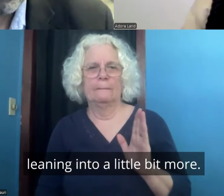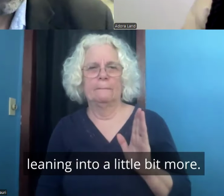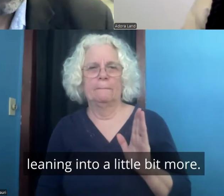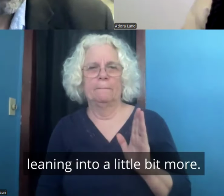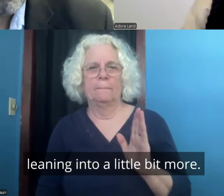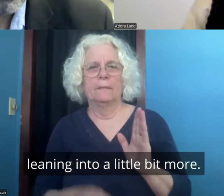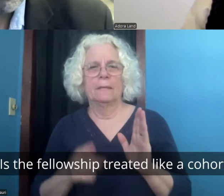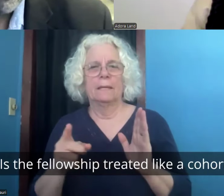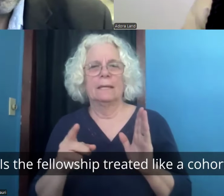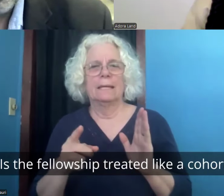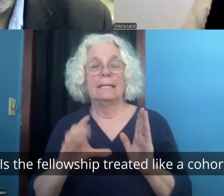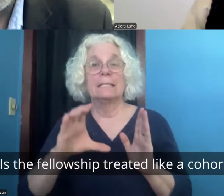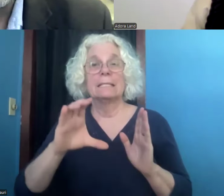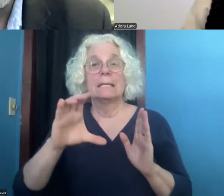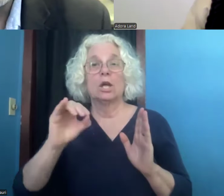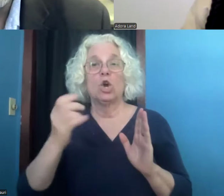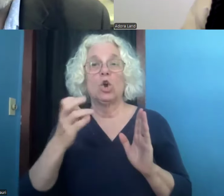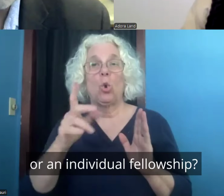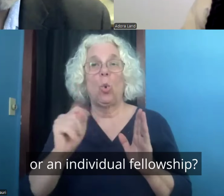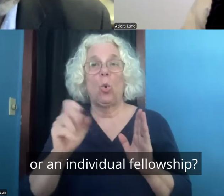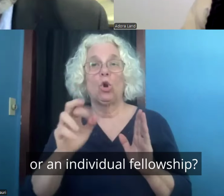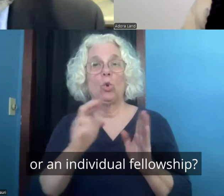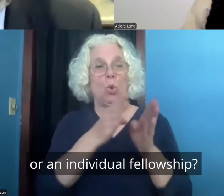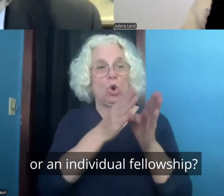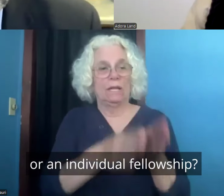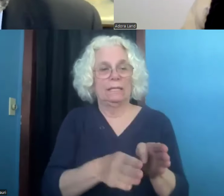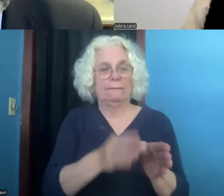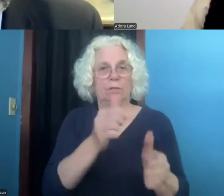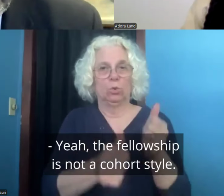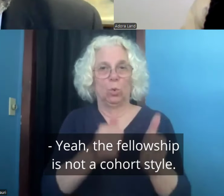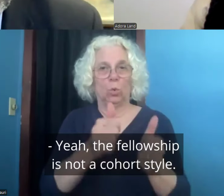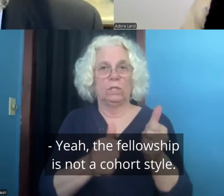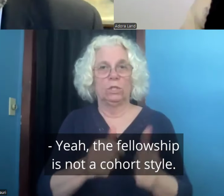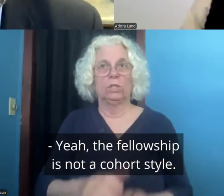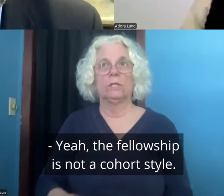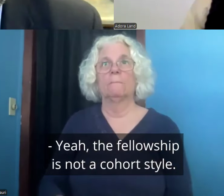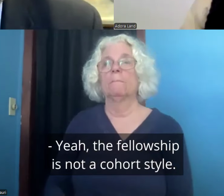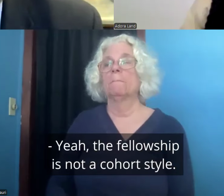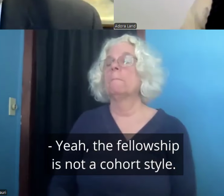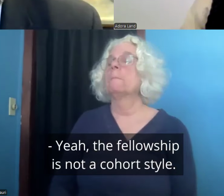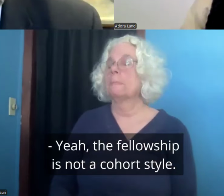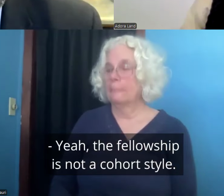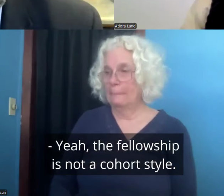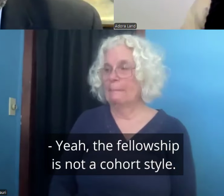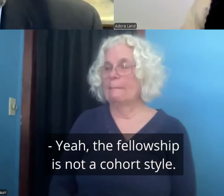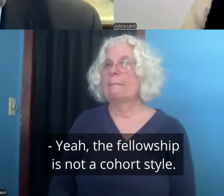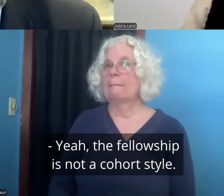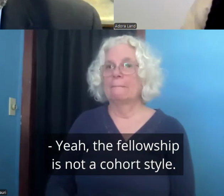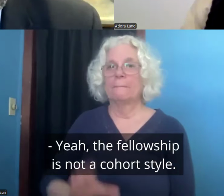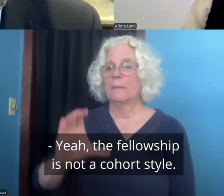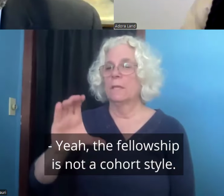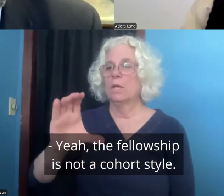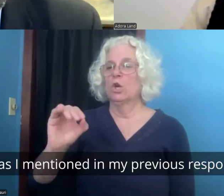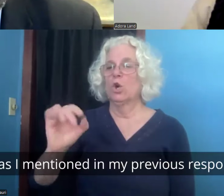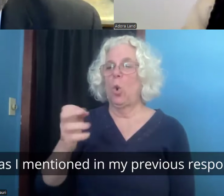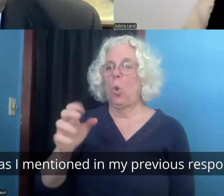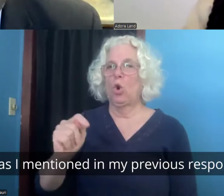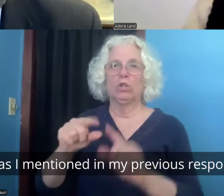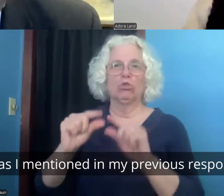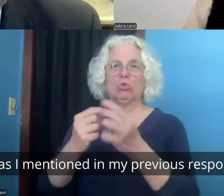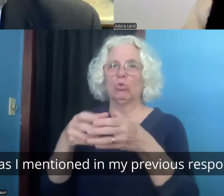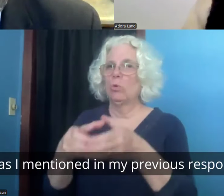a cohort or an individual fellowship? Yeah, the fellowship is not a cohort style. So,